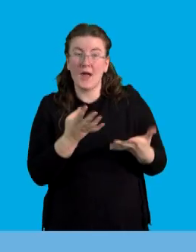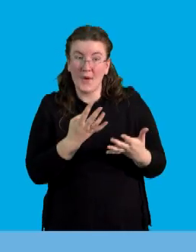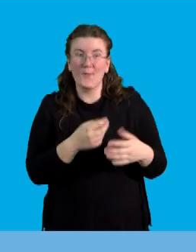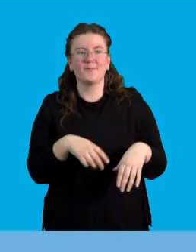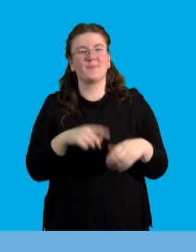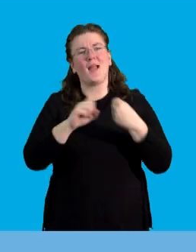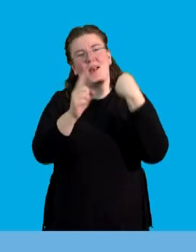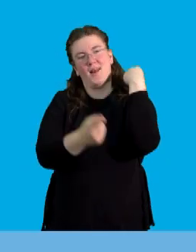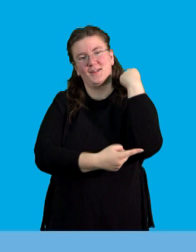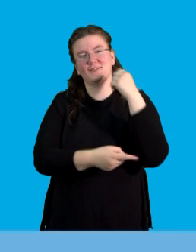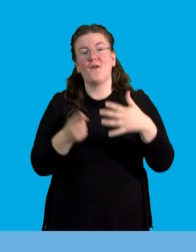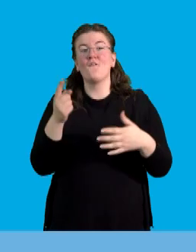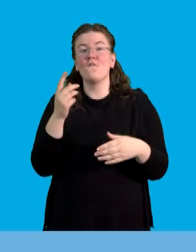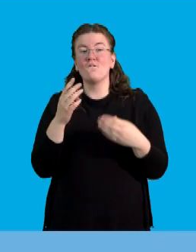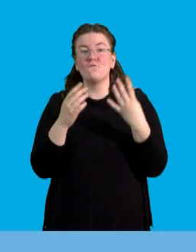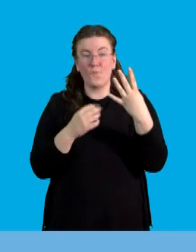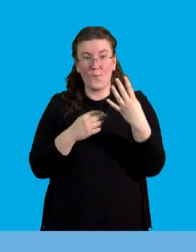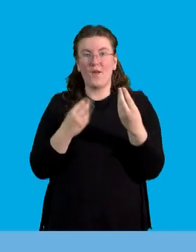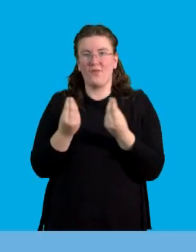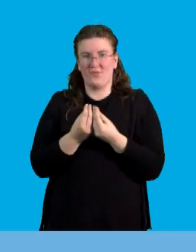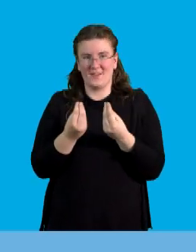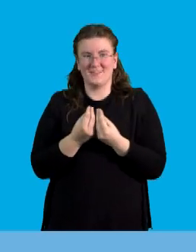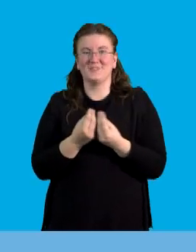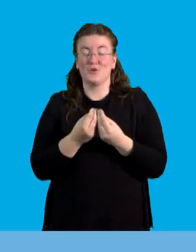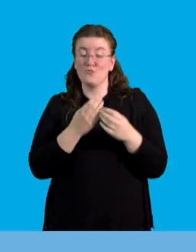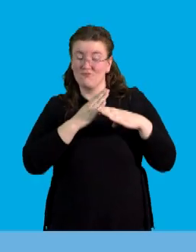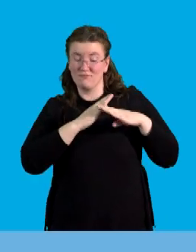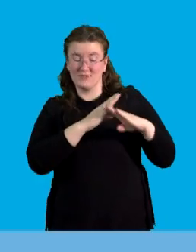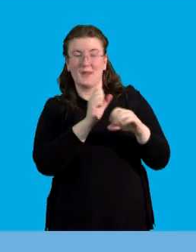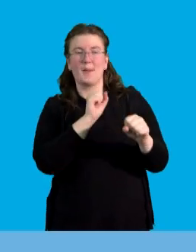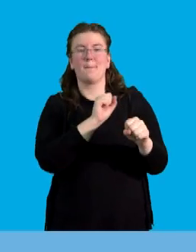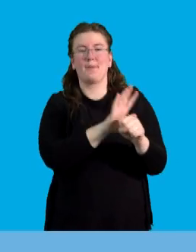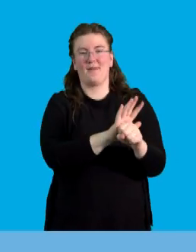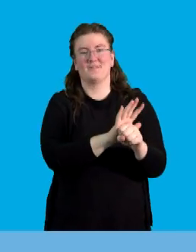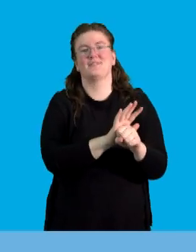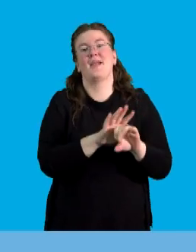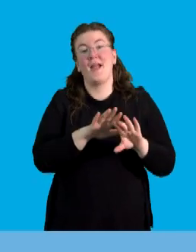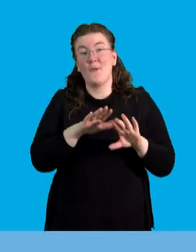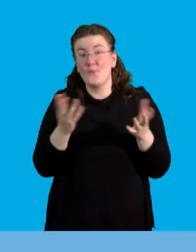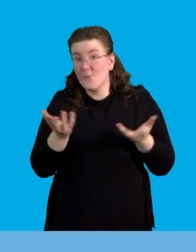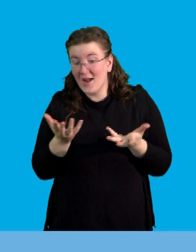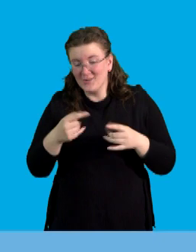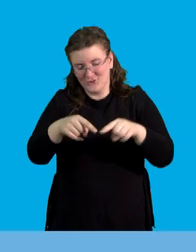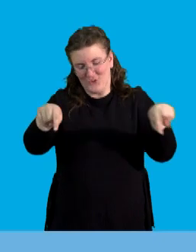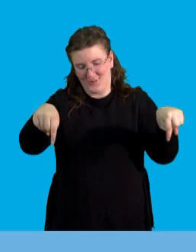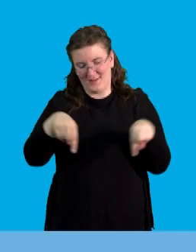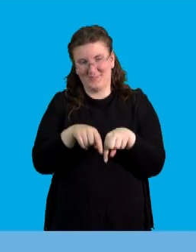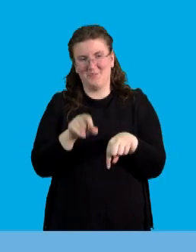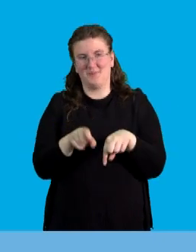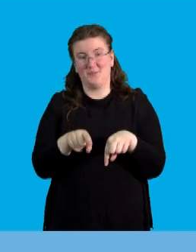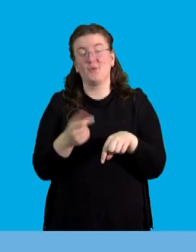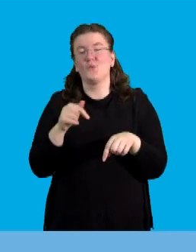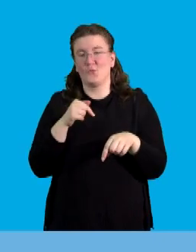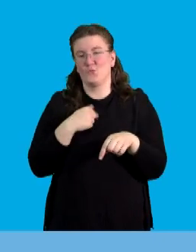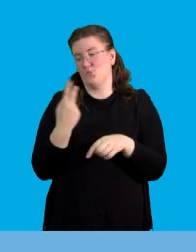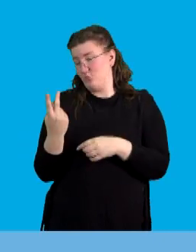factors that affect resistance in a circuit. So these are the goals that you are setting just between the two of us